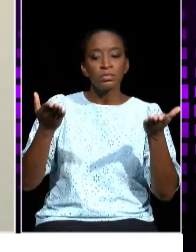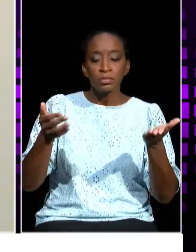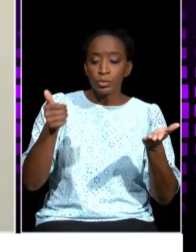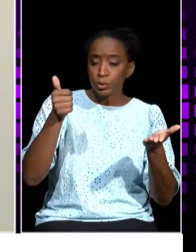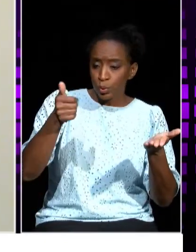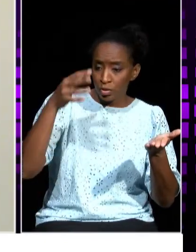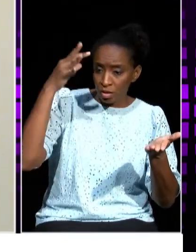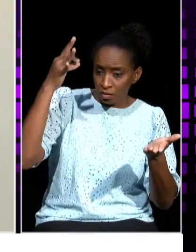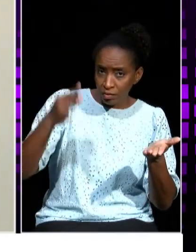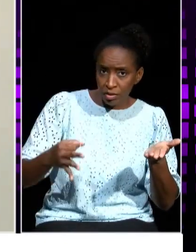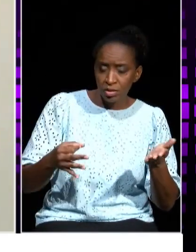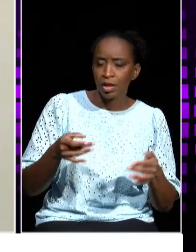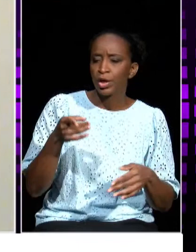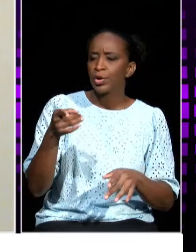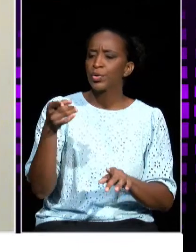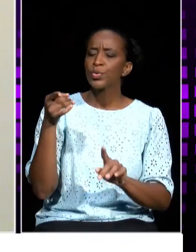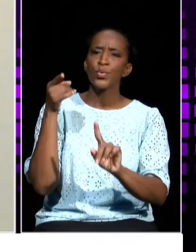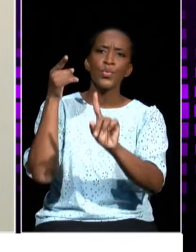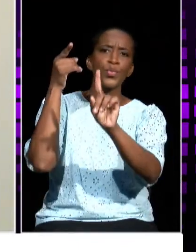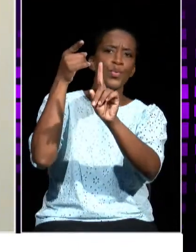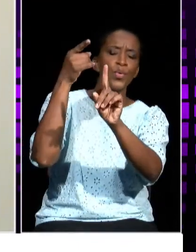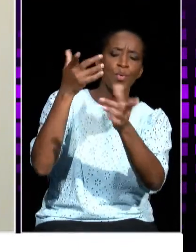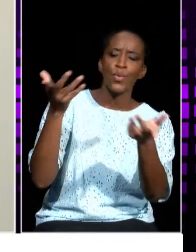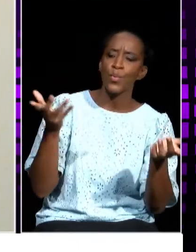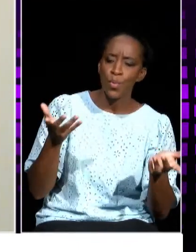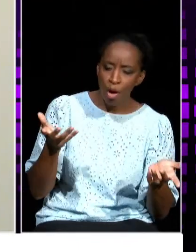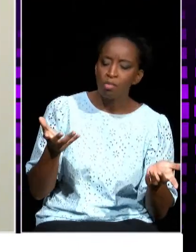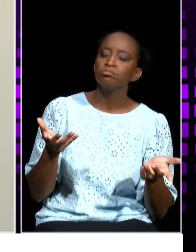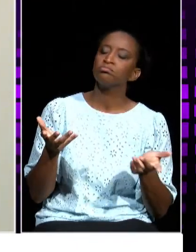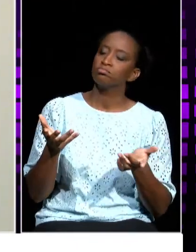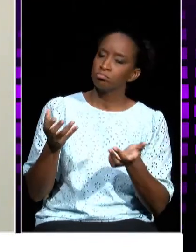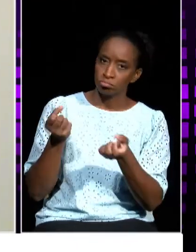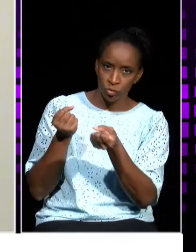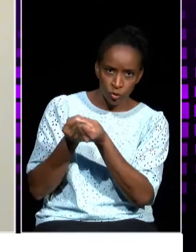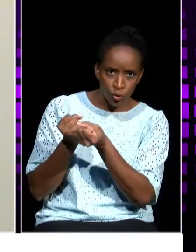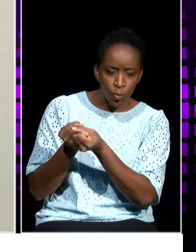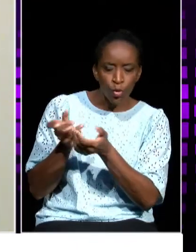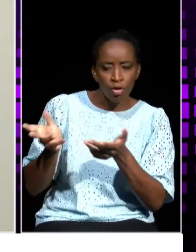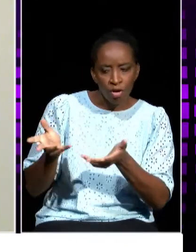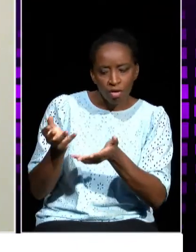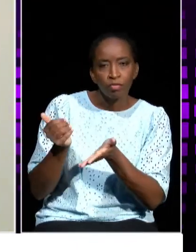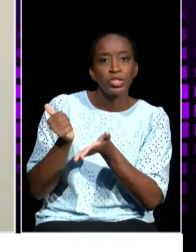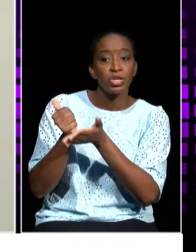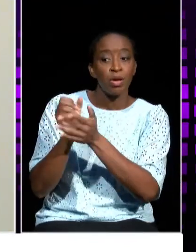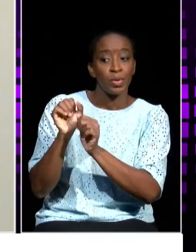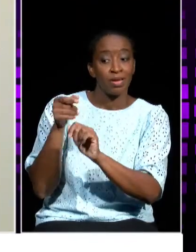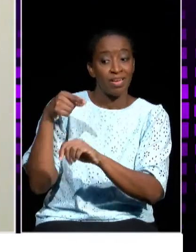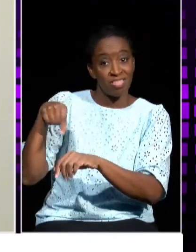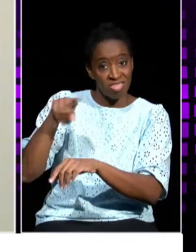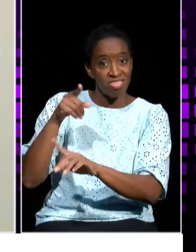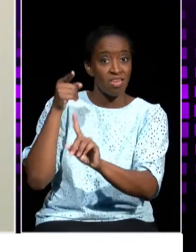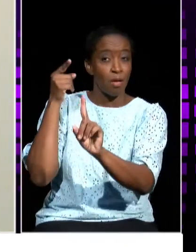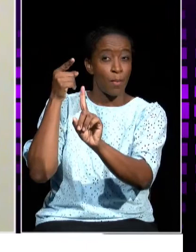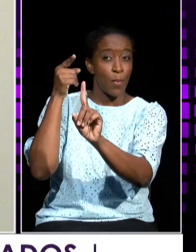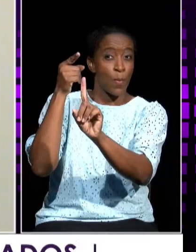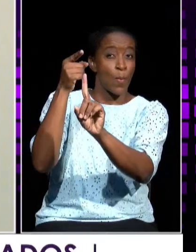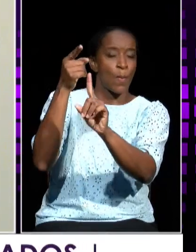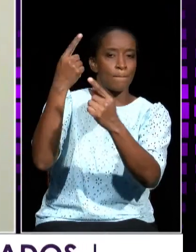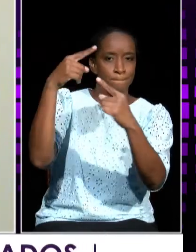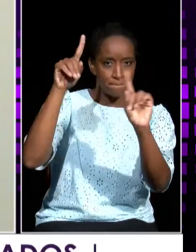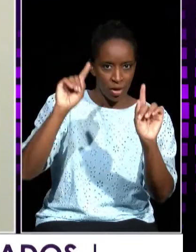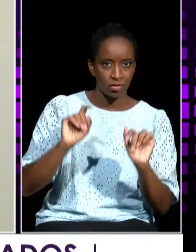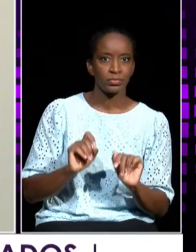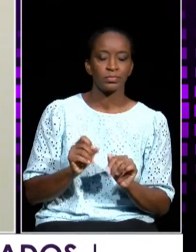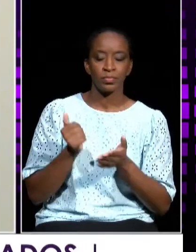lives and subsequently helping them to achieve it. So we have to actually create these situations where they can actually go after what they want. We